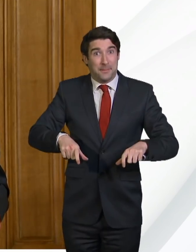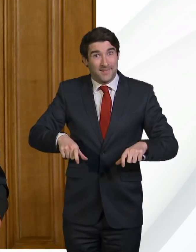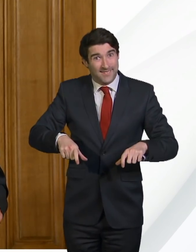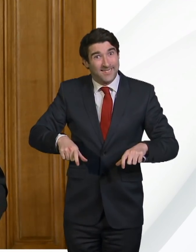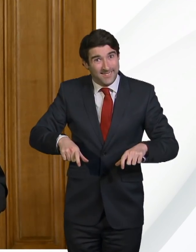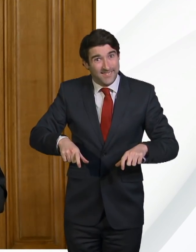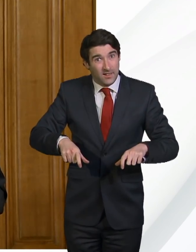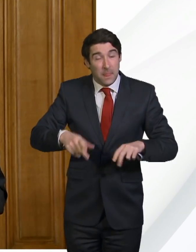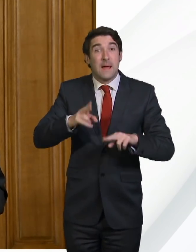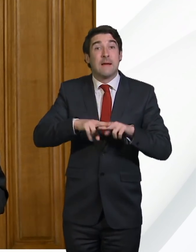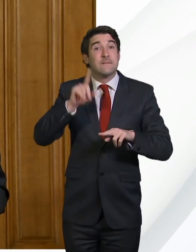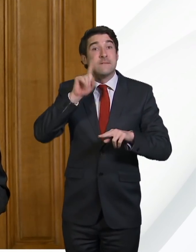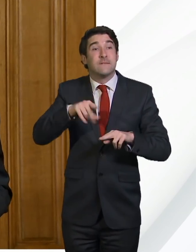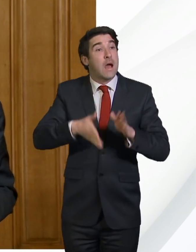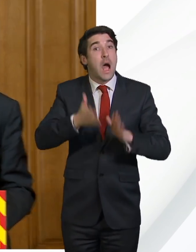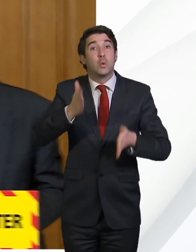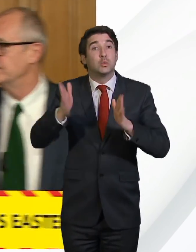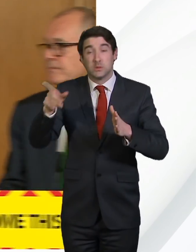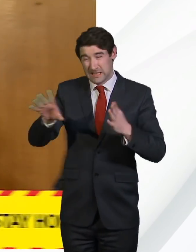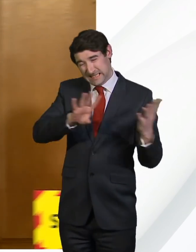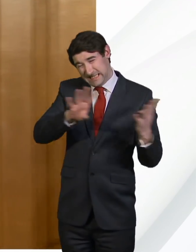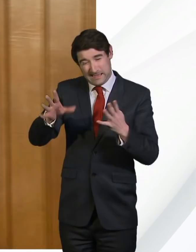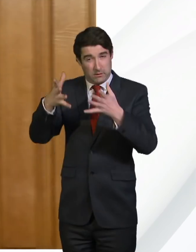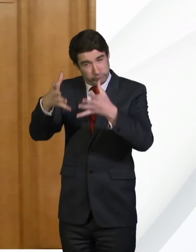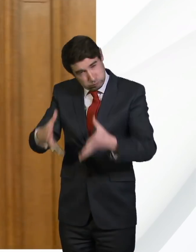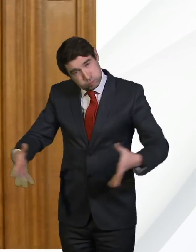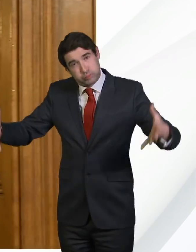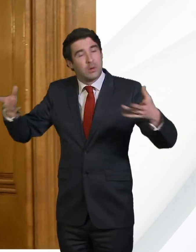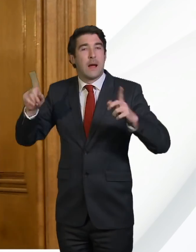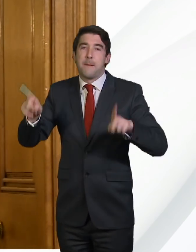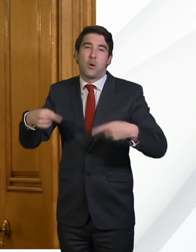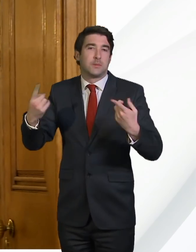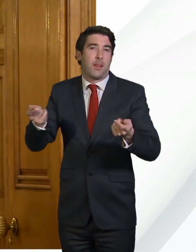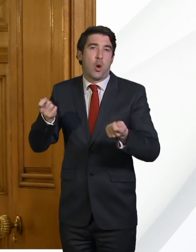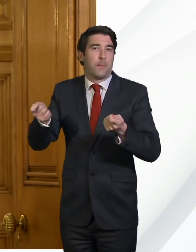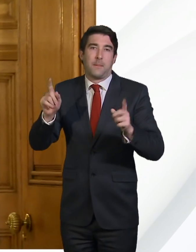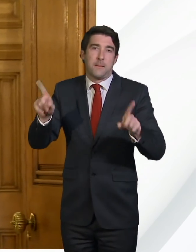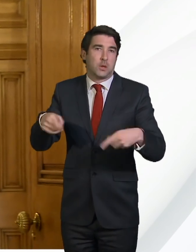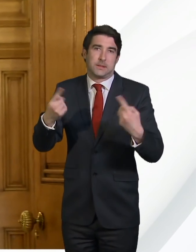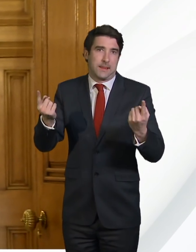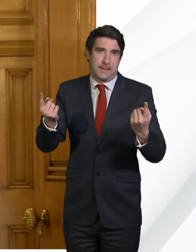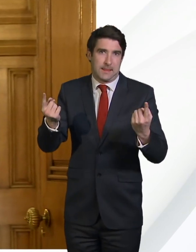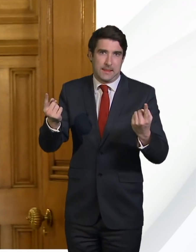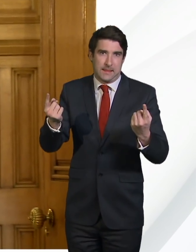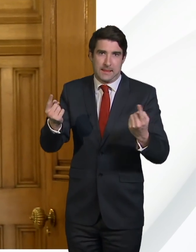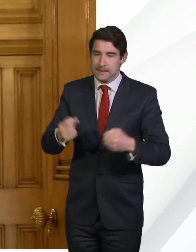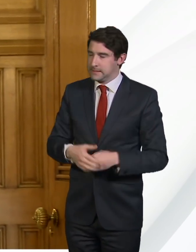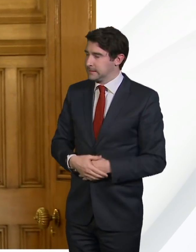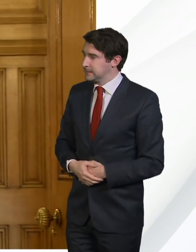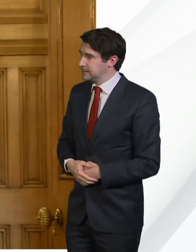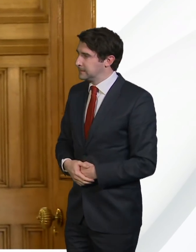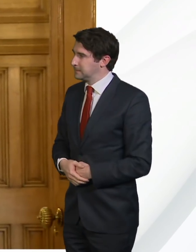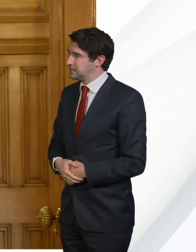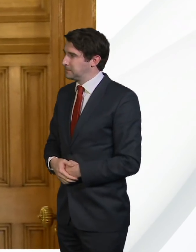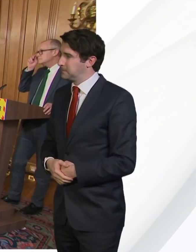we continue to do what we're doing. Thank you, Patrick. Now, if we take some questions from